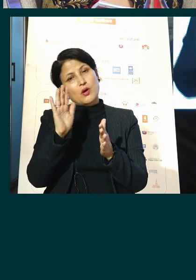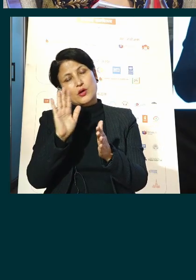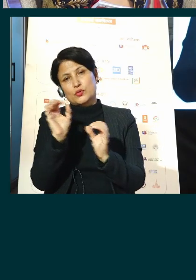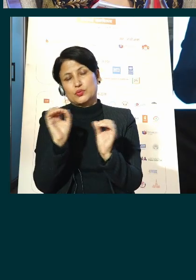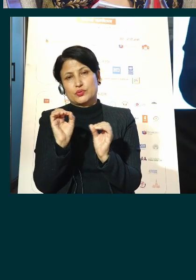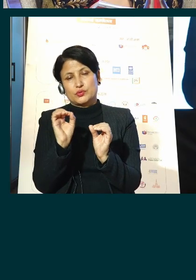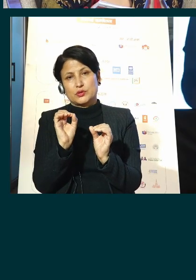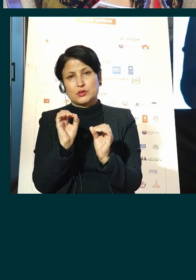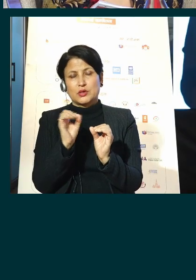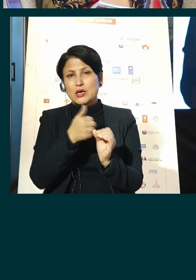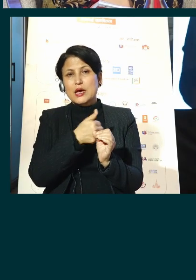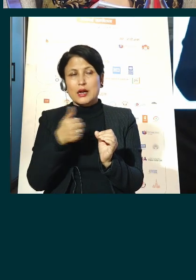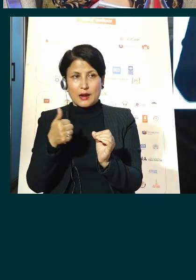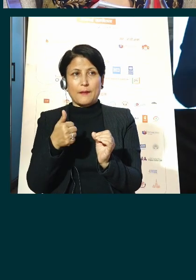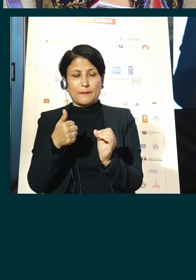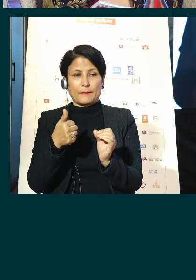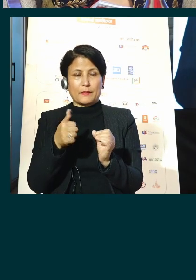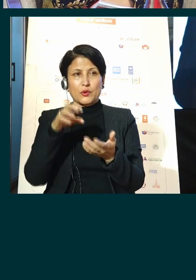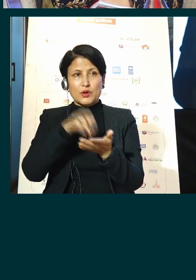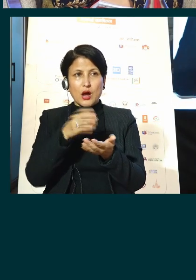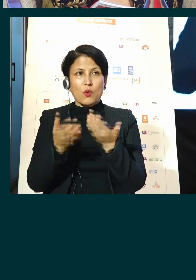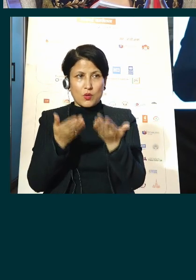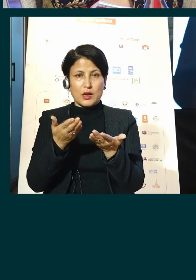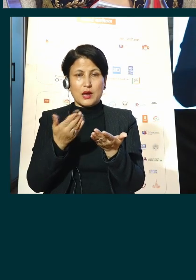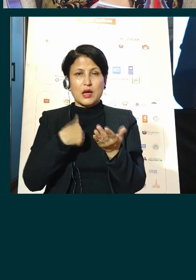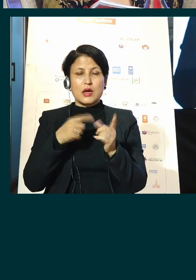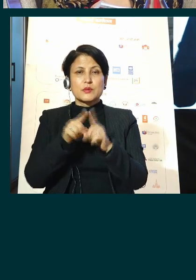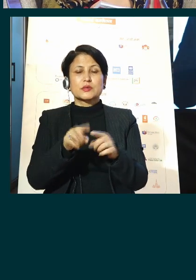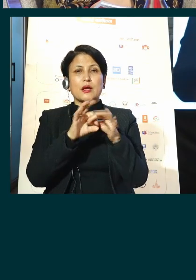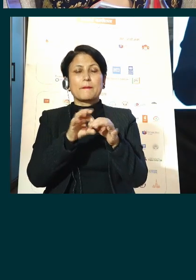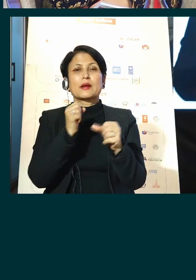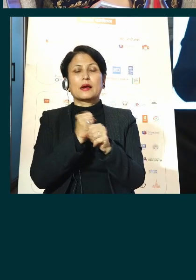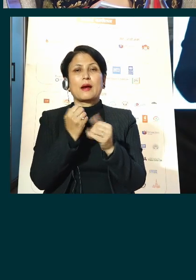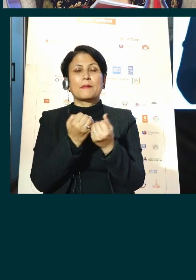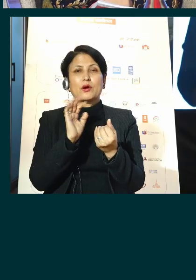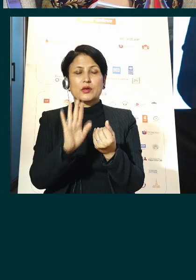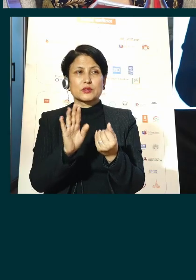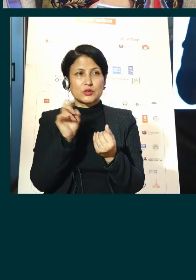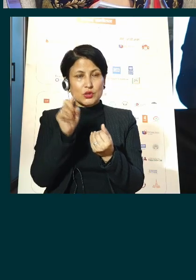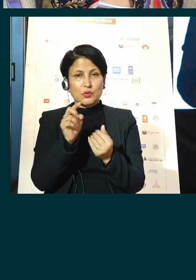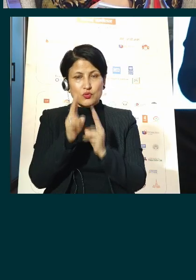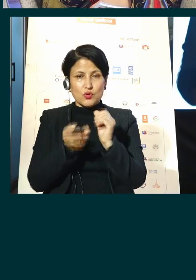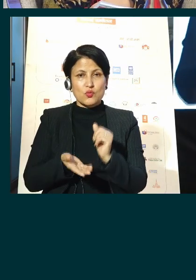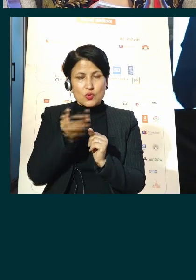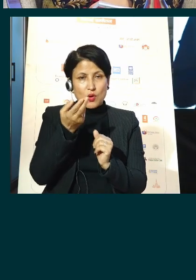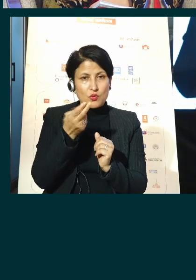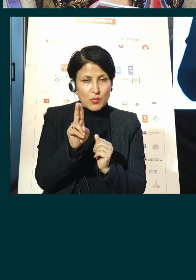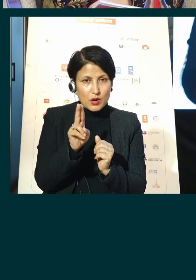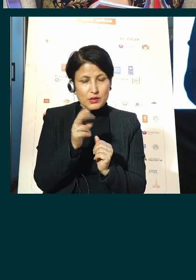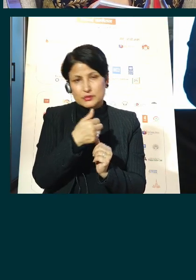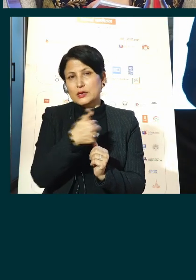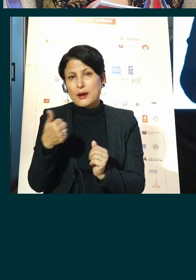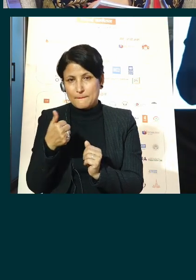start, right? Because we are doing this work together. And so it's great that you're raising this. I would encourage